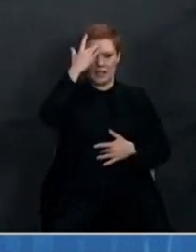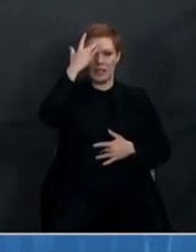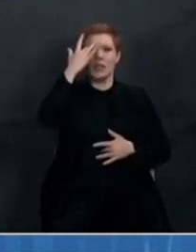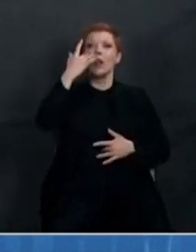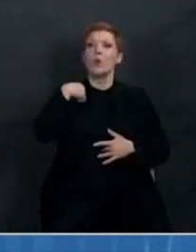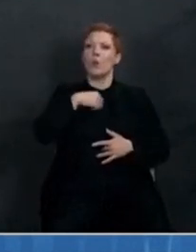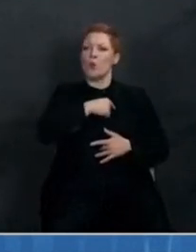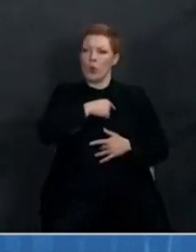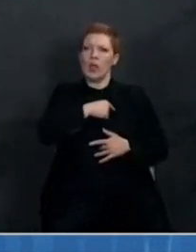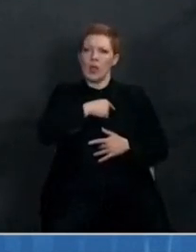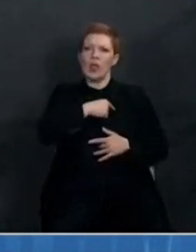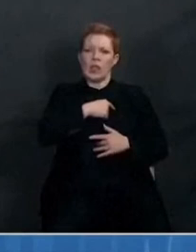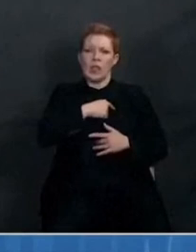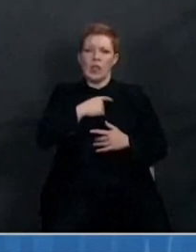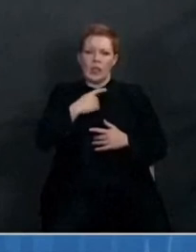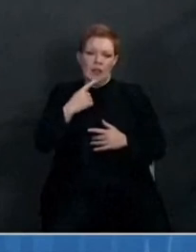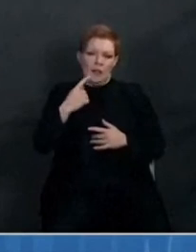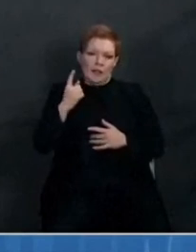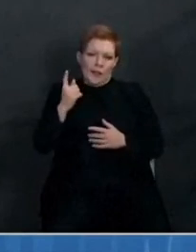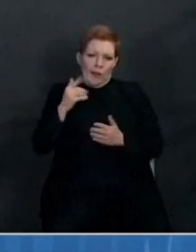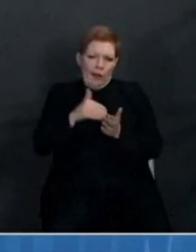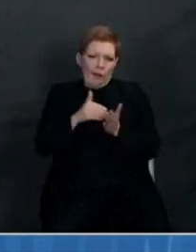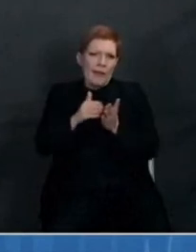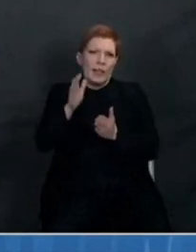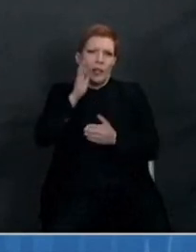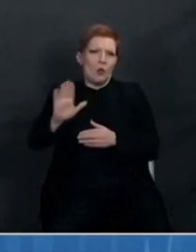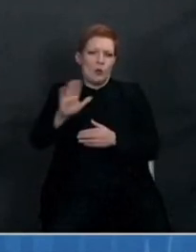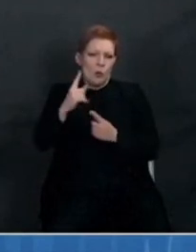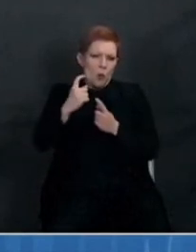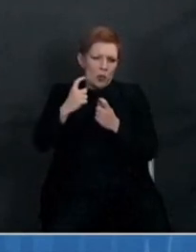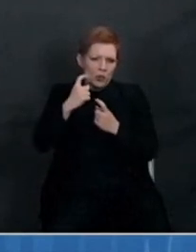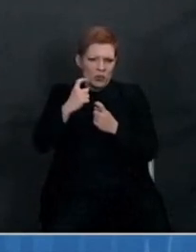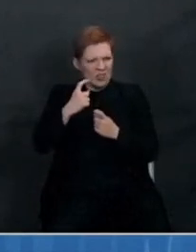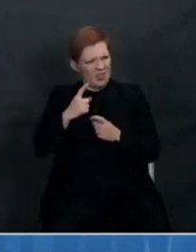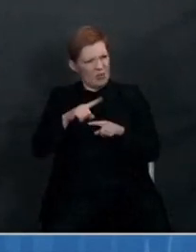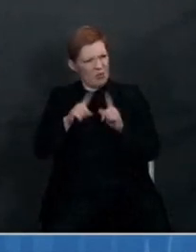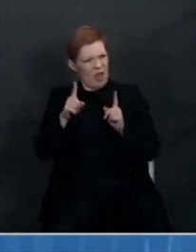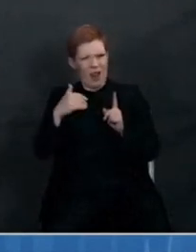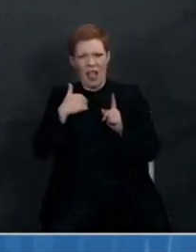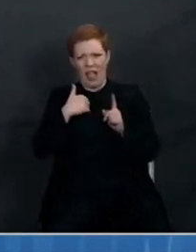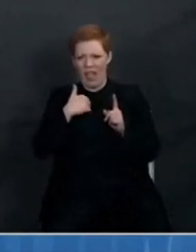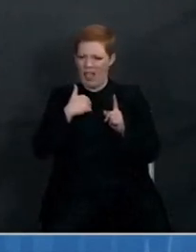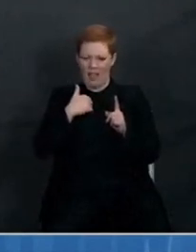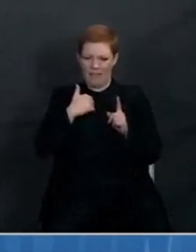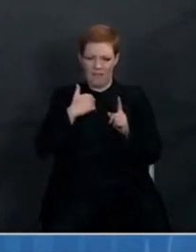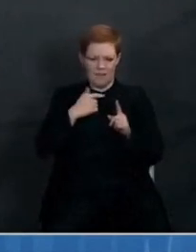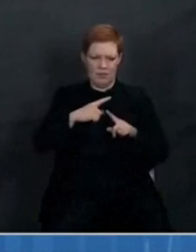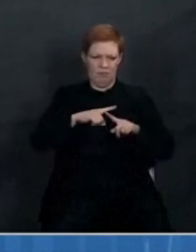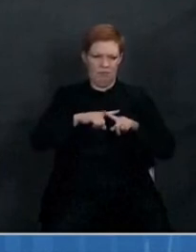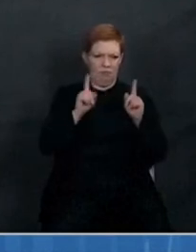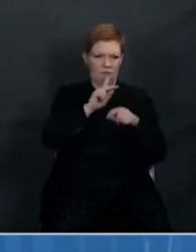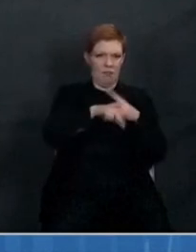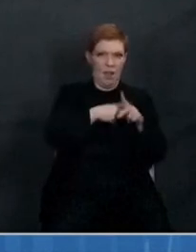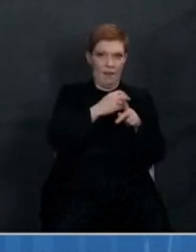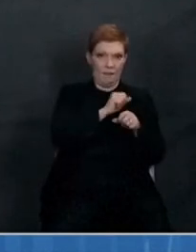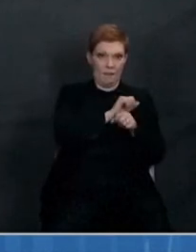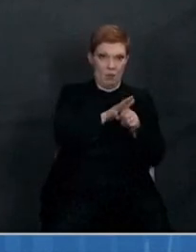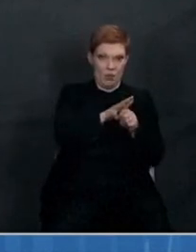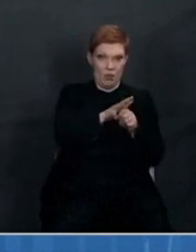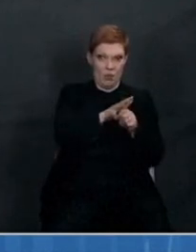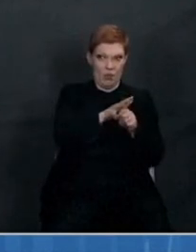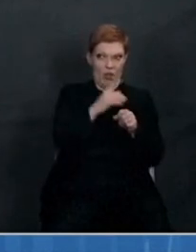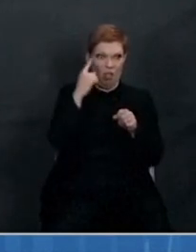questions often. Well, if you have these variants and they seem to be eluding the vaccine a little, is it really, should we